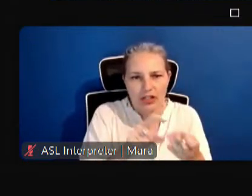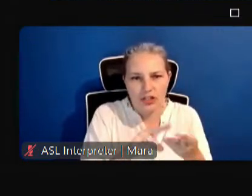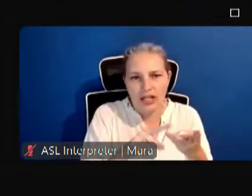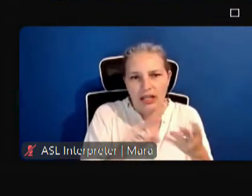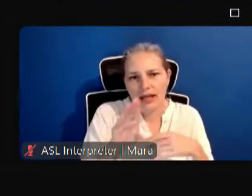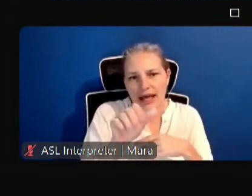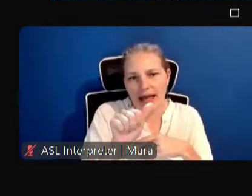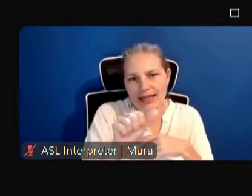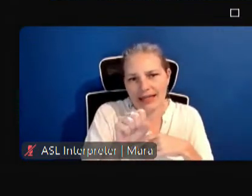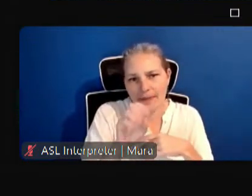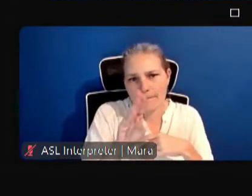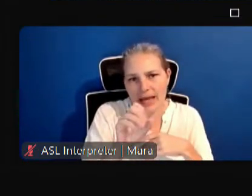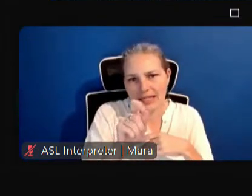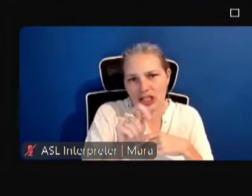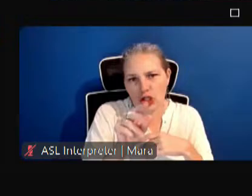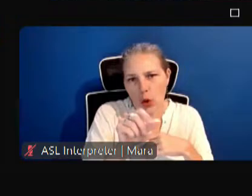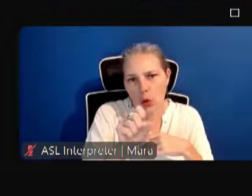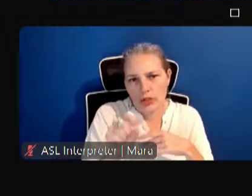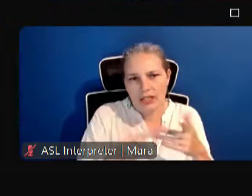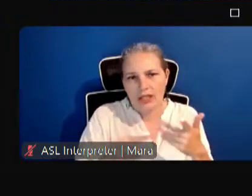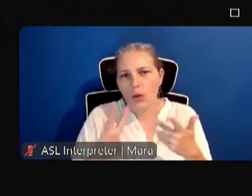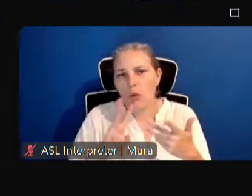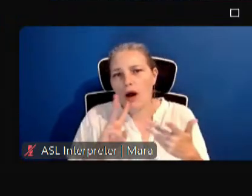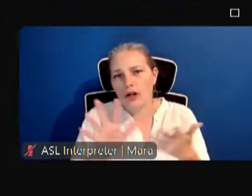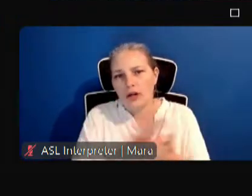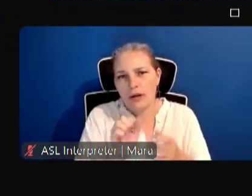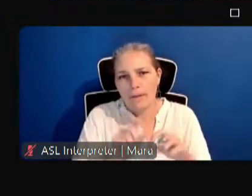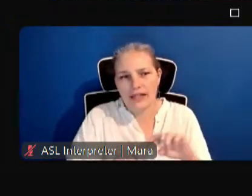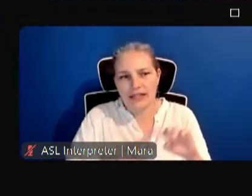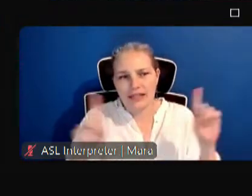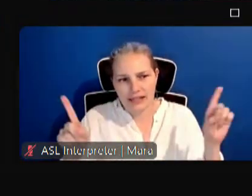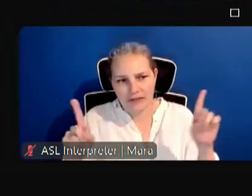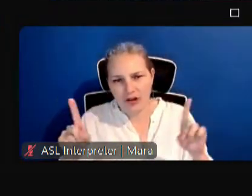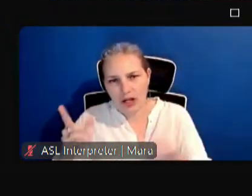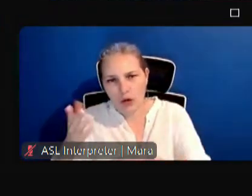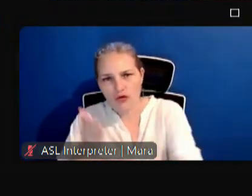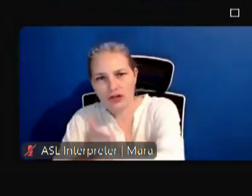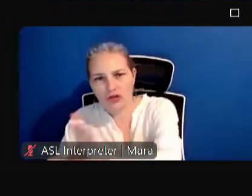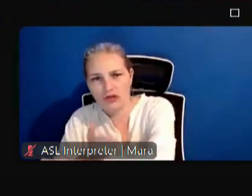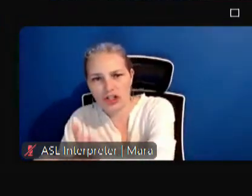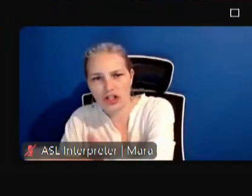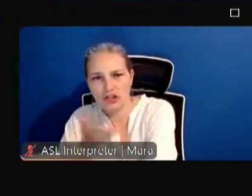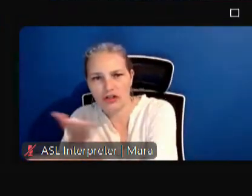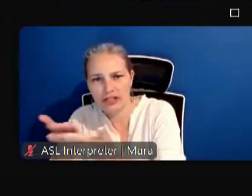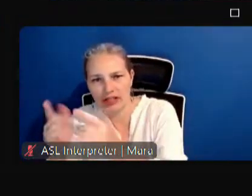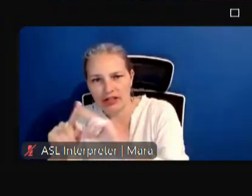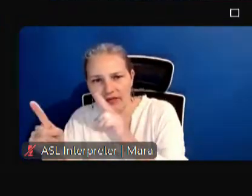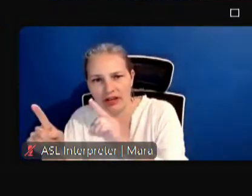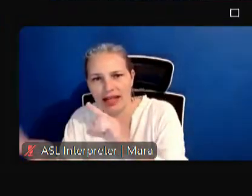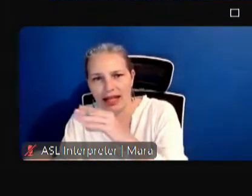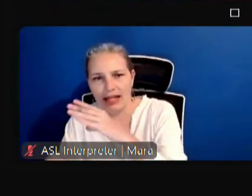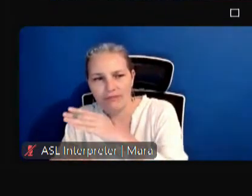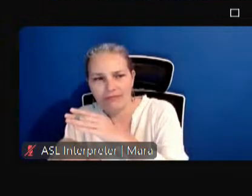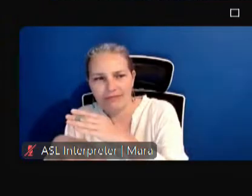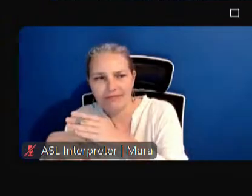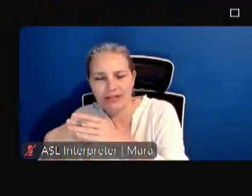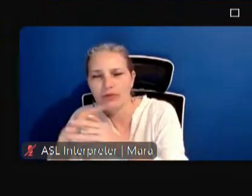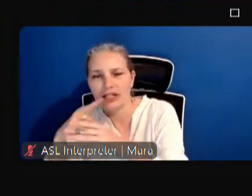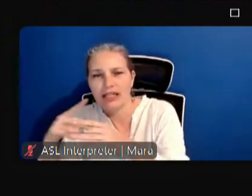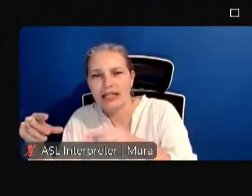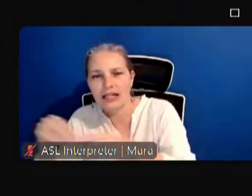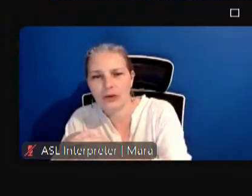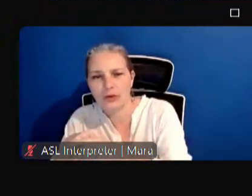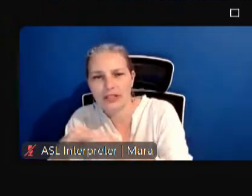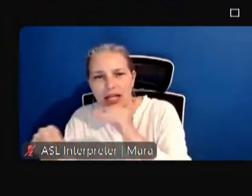services are different from remediation. Restoration services typically include the repair or rebuilding of